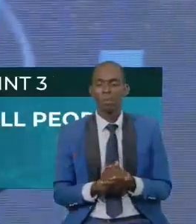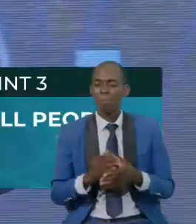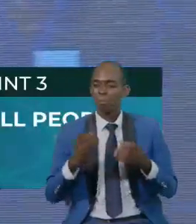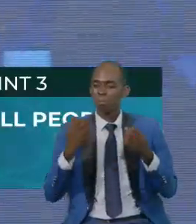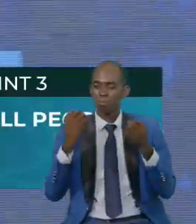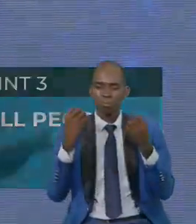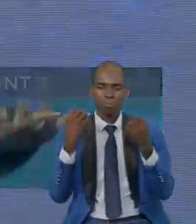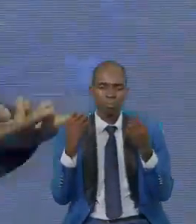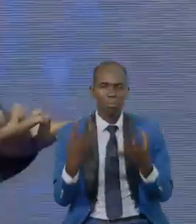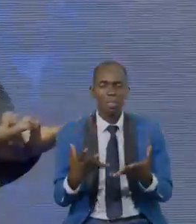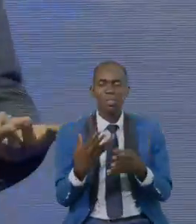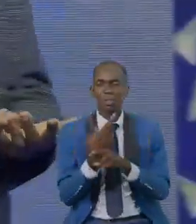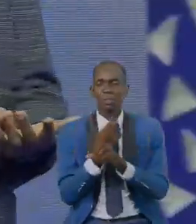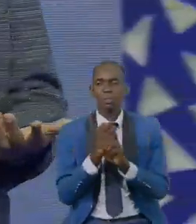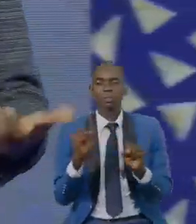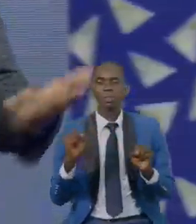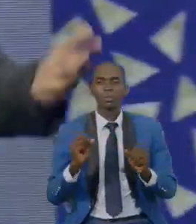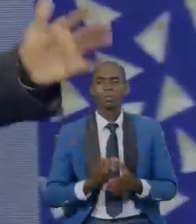Plenteous redemption.